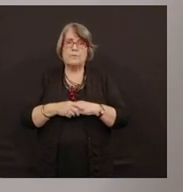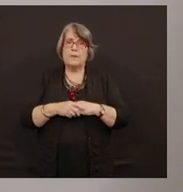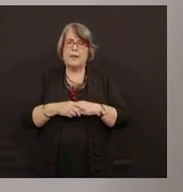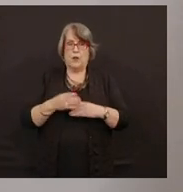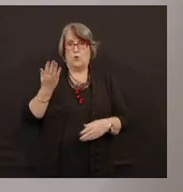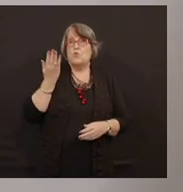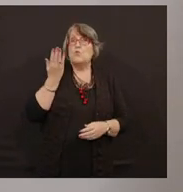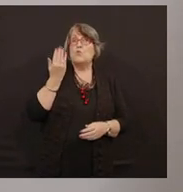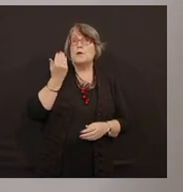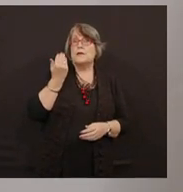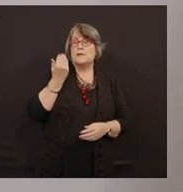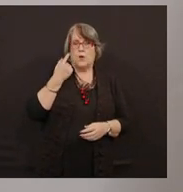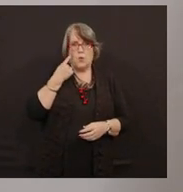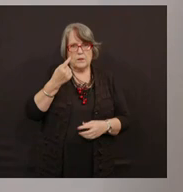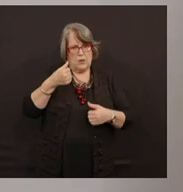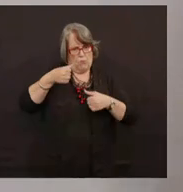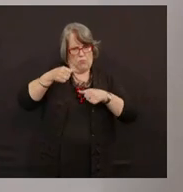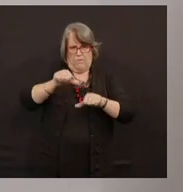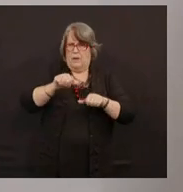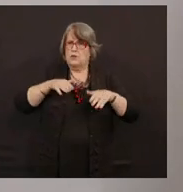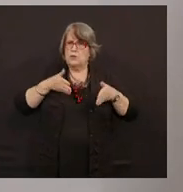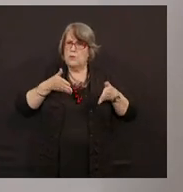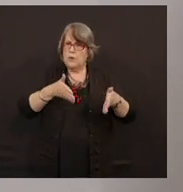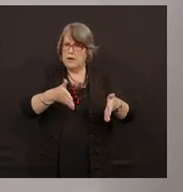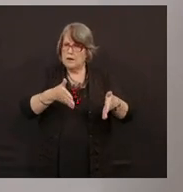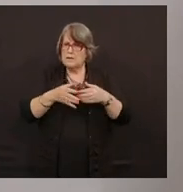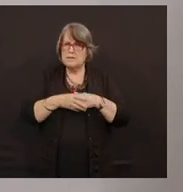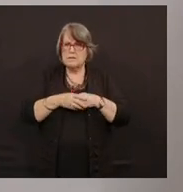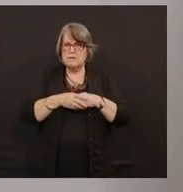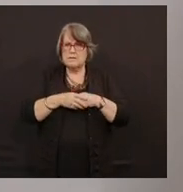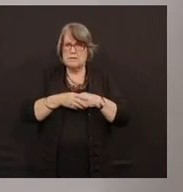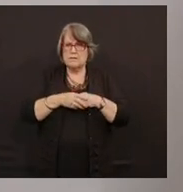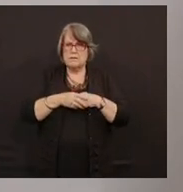More recently, we've seen prevention approaches that